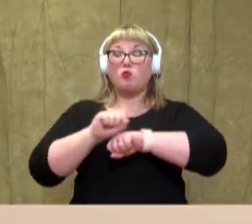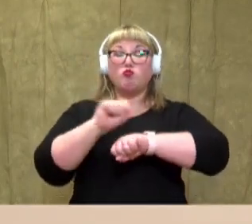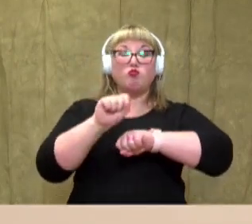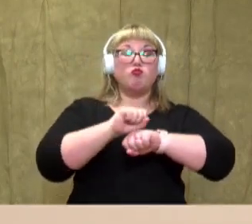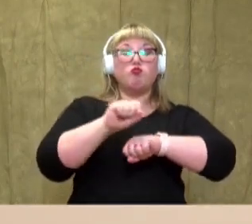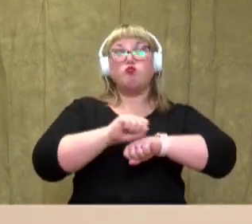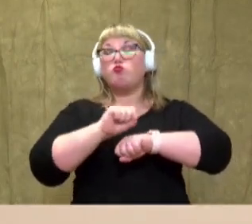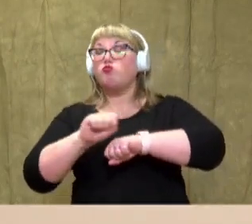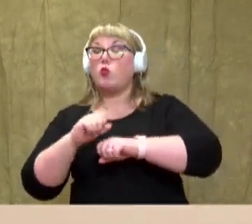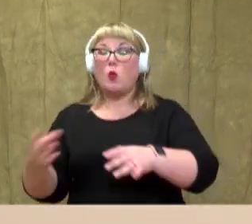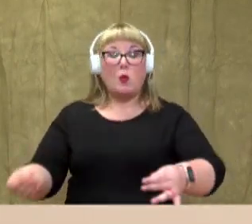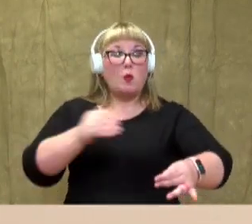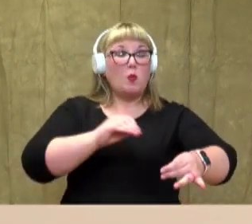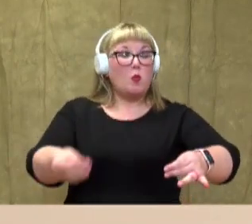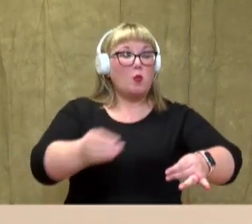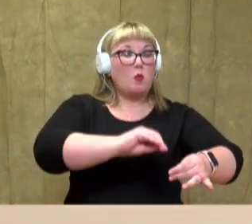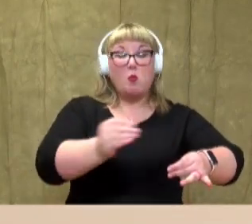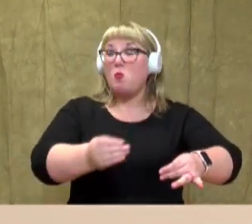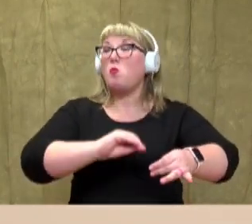put them into boxes.